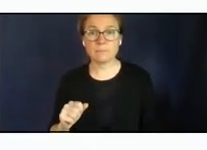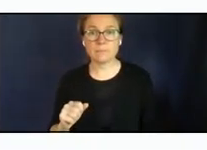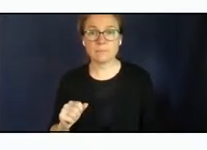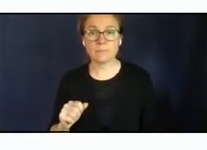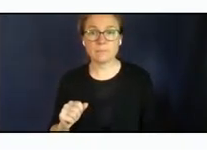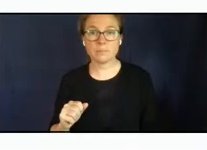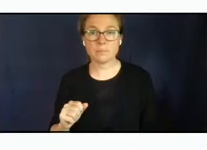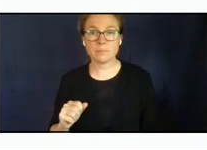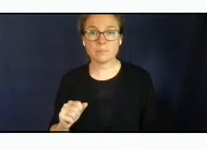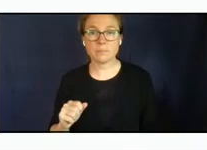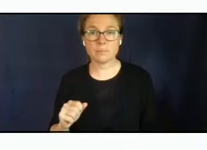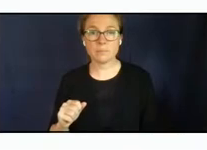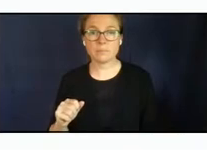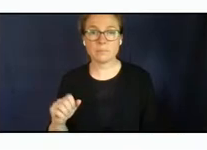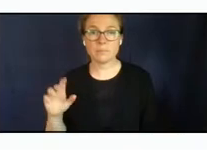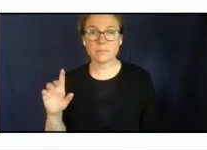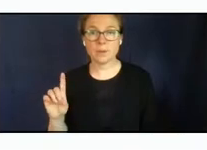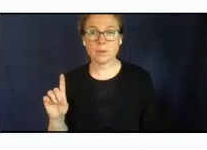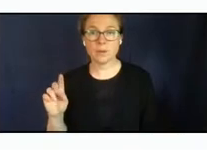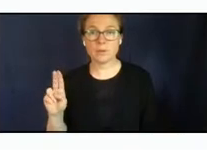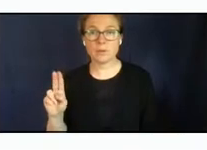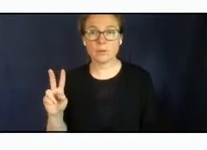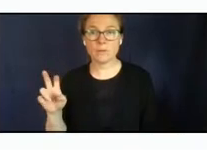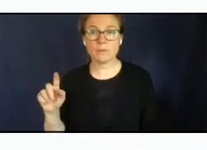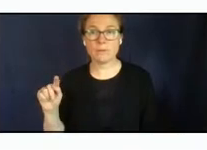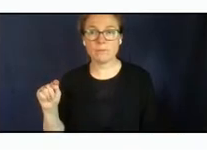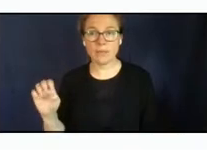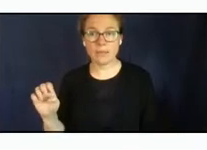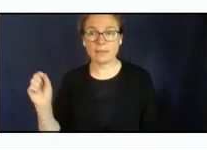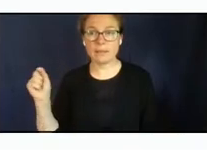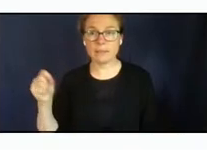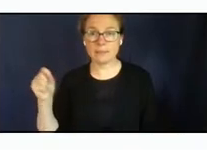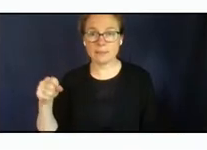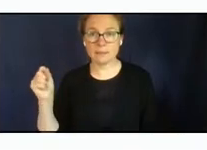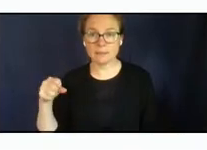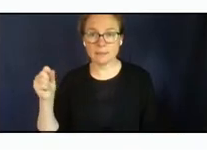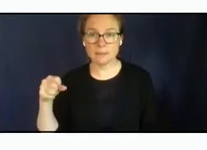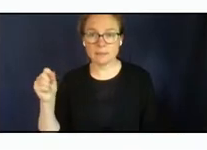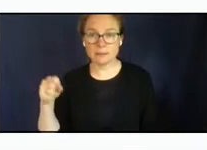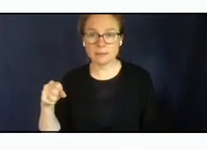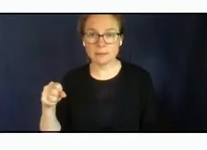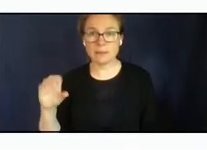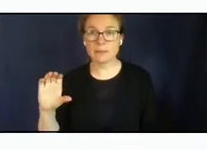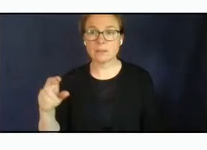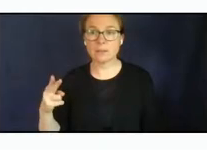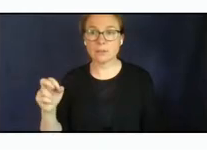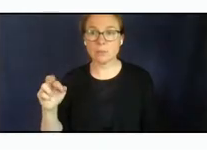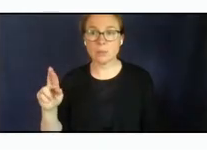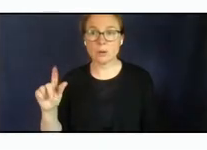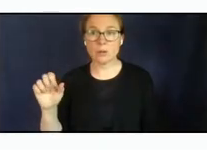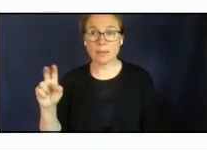Director Dubé. Aye. Director Chamberlain.